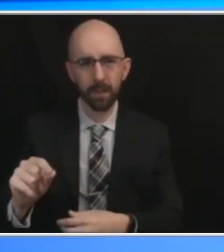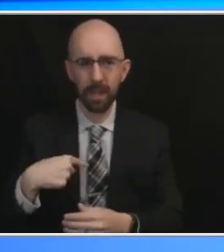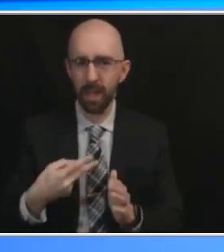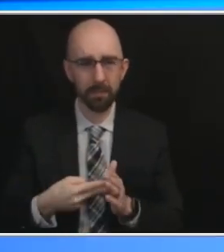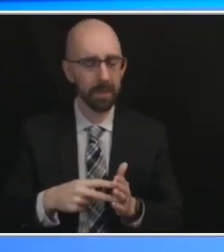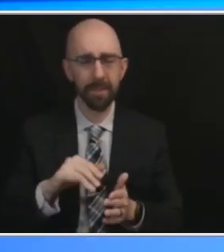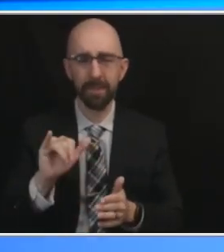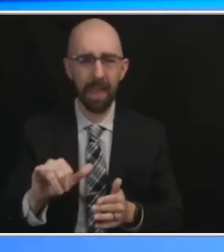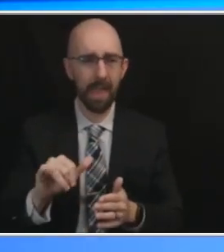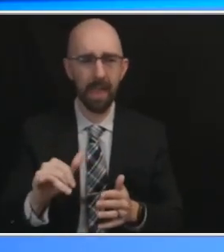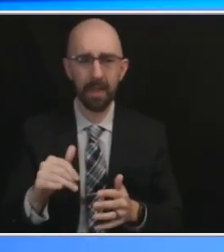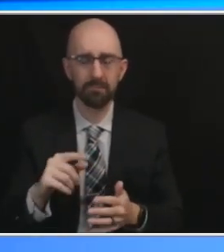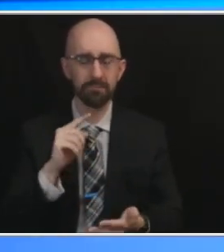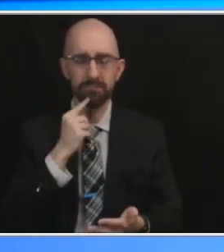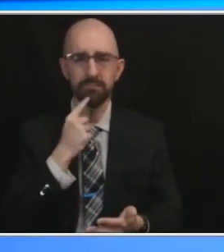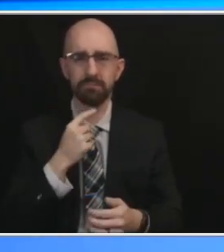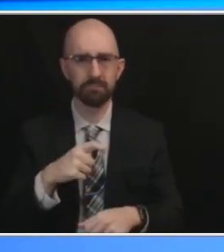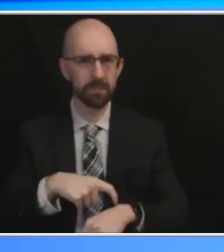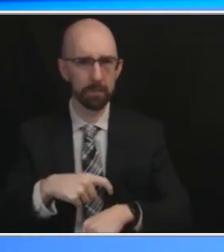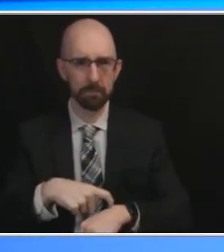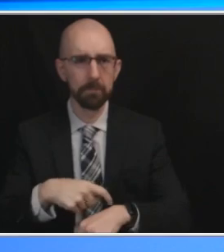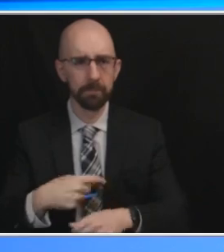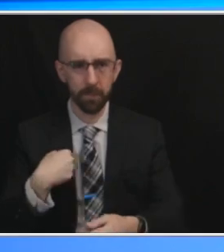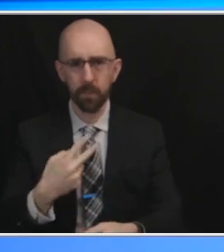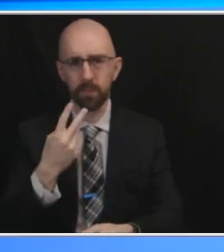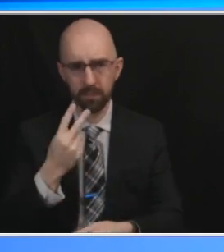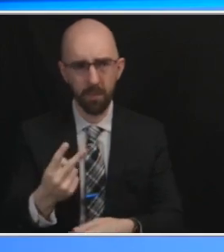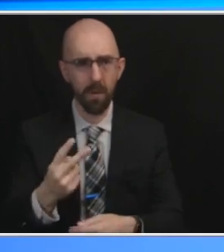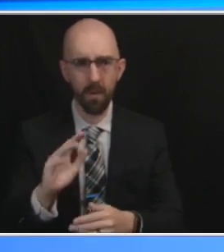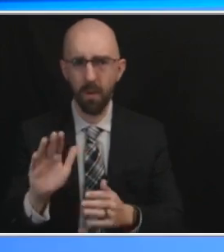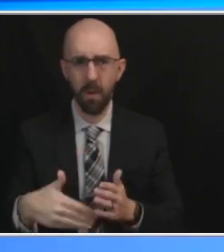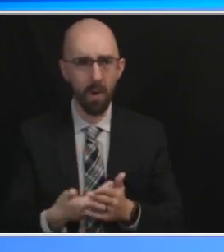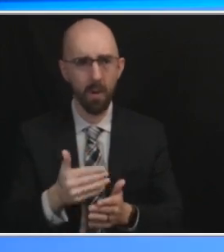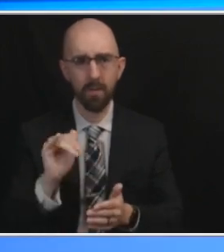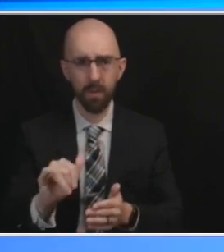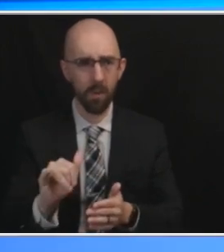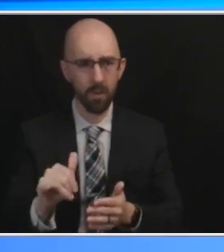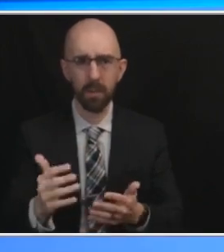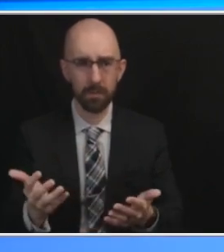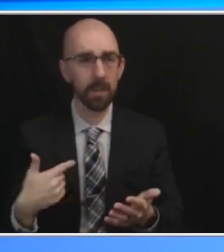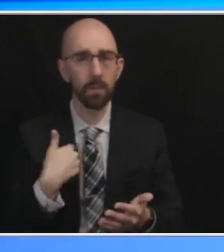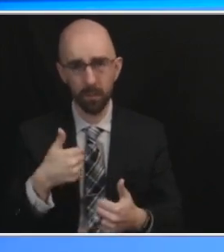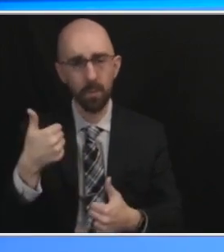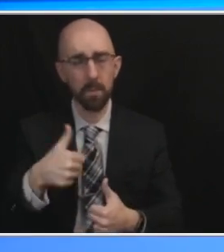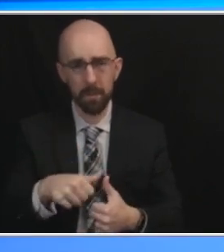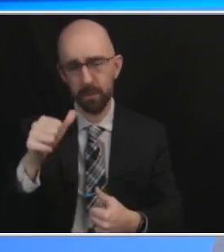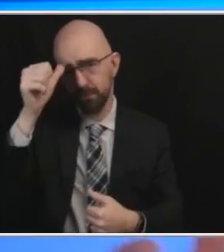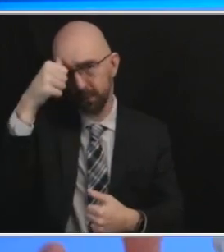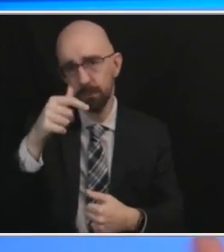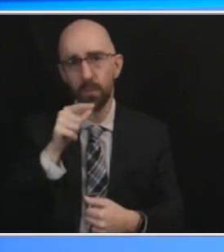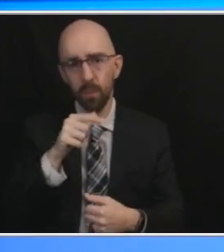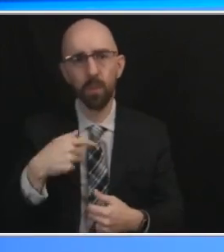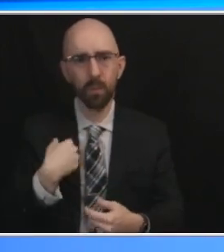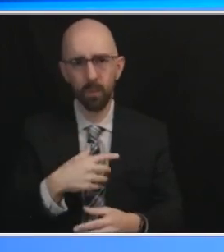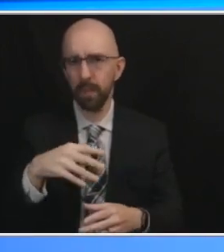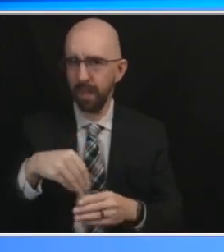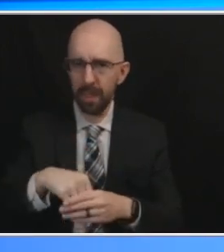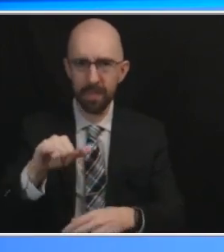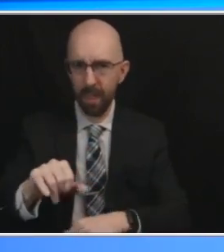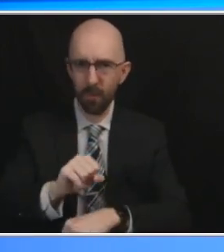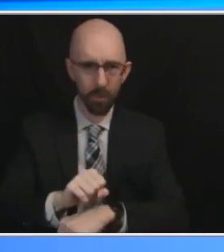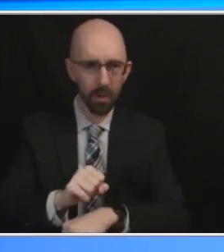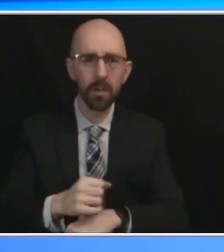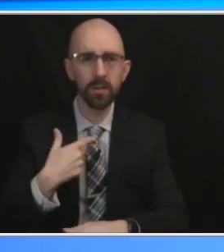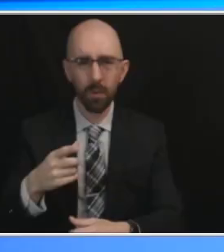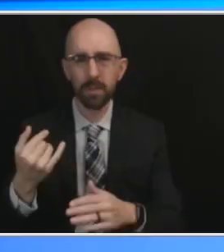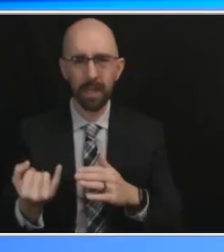devastating time, and we saw all those. I mean, we remember that, right? Those of us who were kind of in the trenches, and so those isolation measures